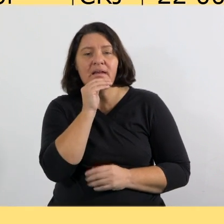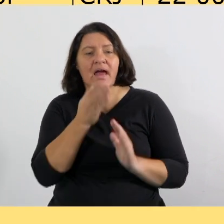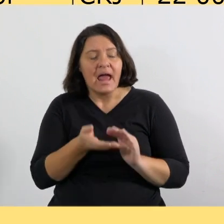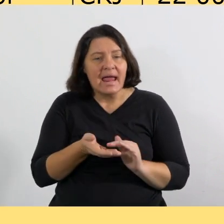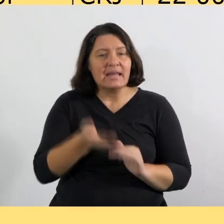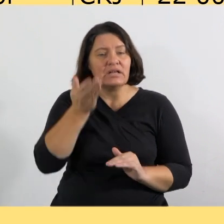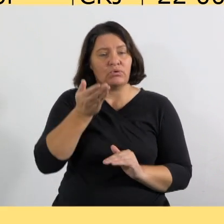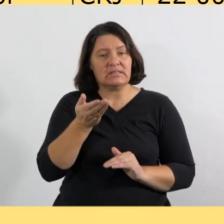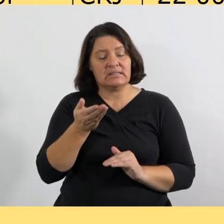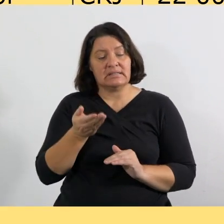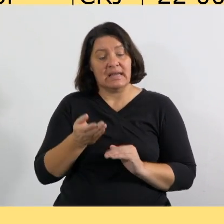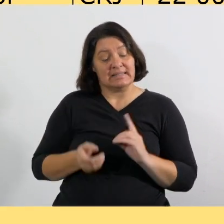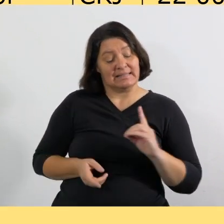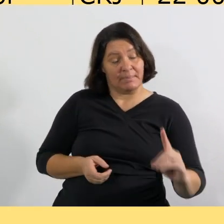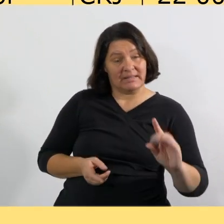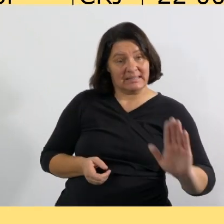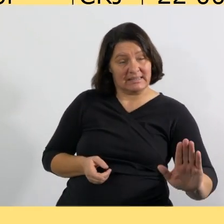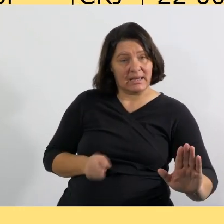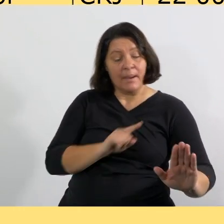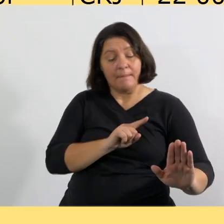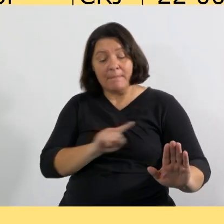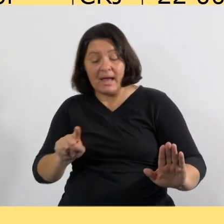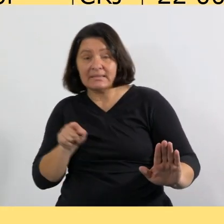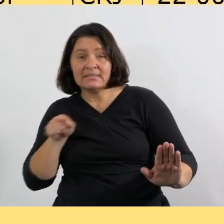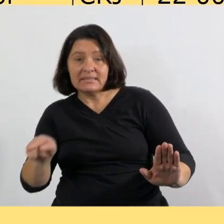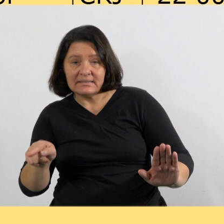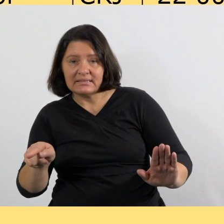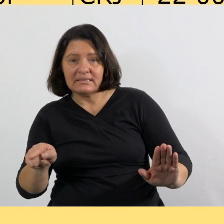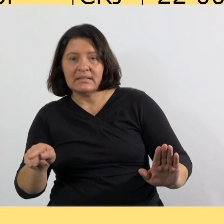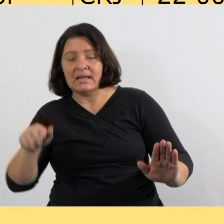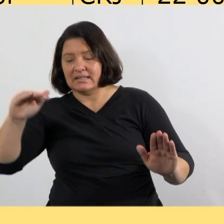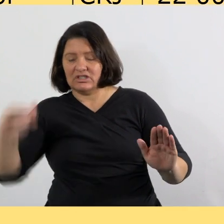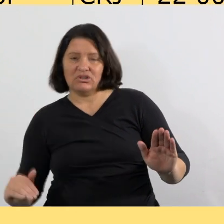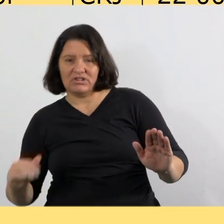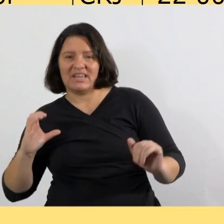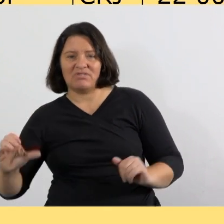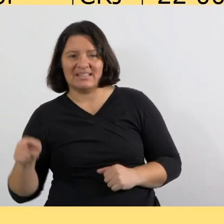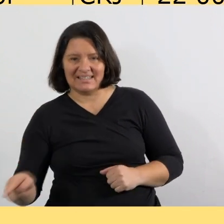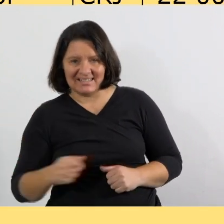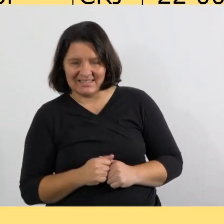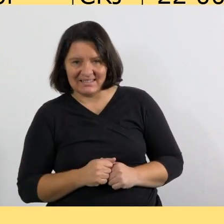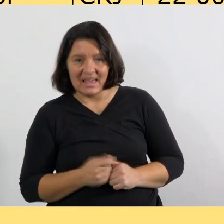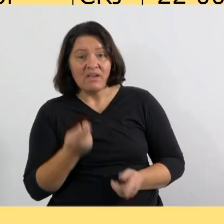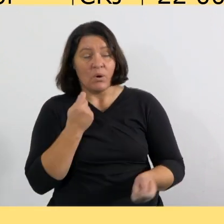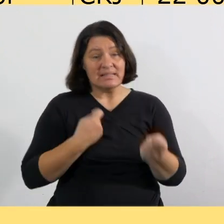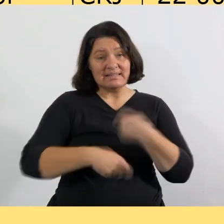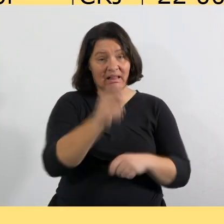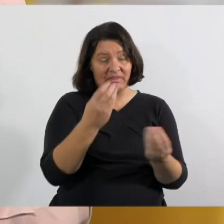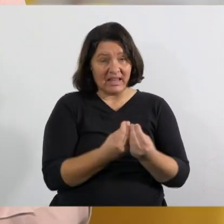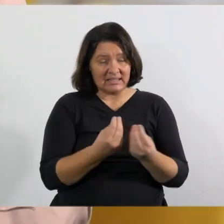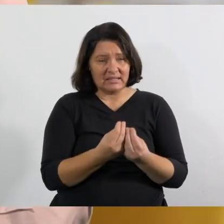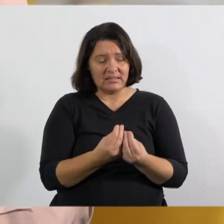it increases on the debit, but it decreases on the credit. Once we sell